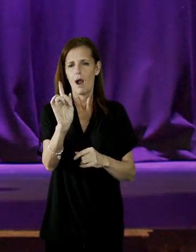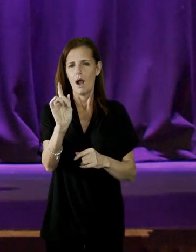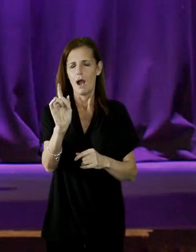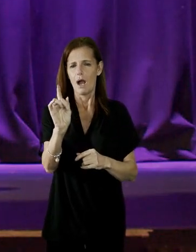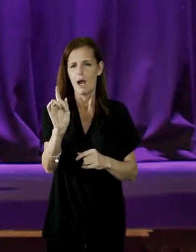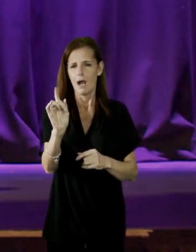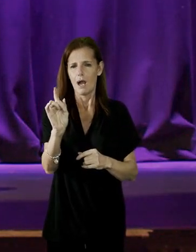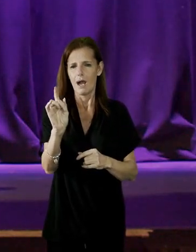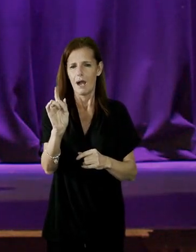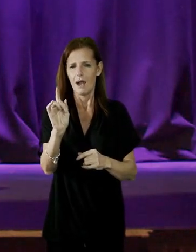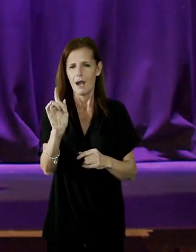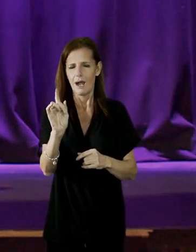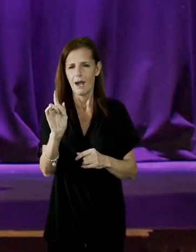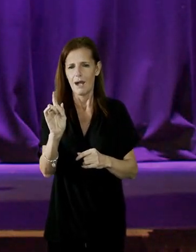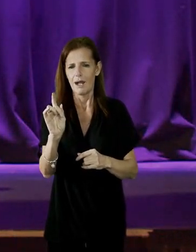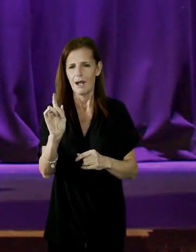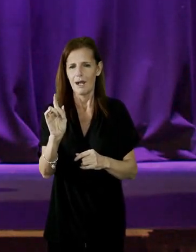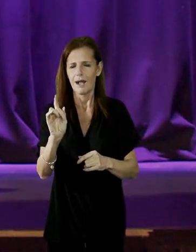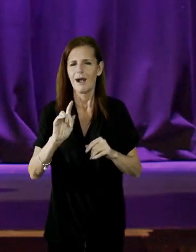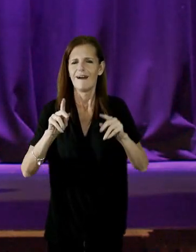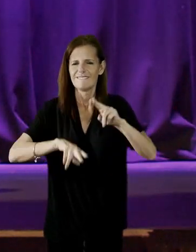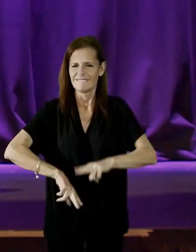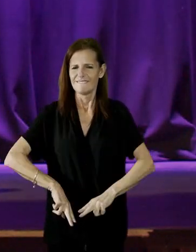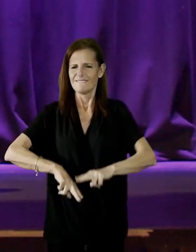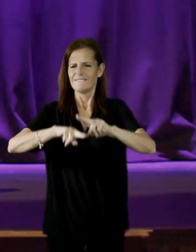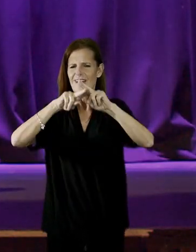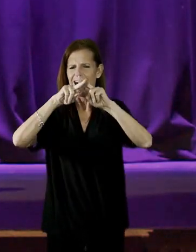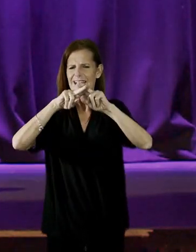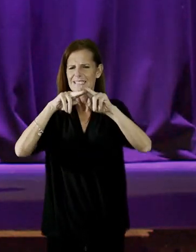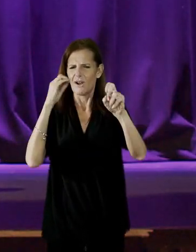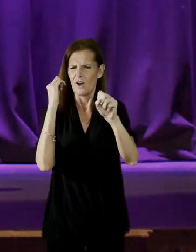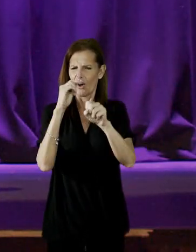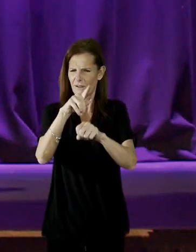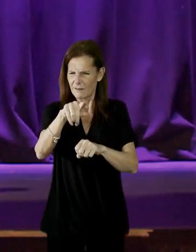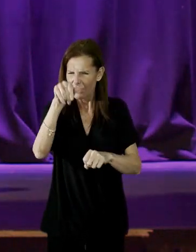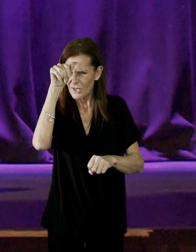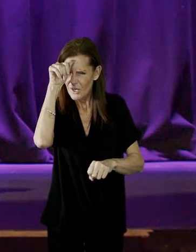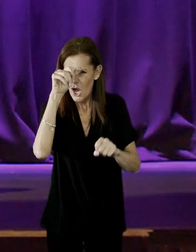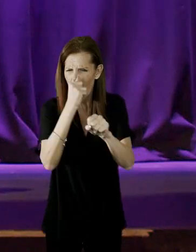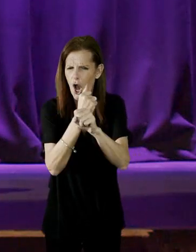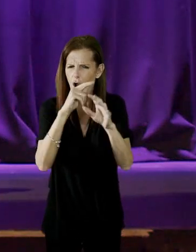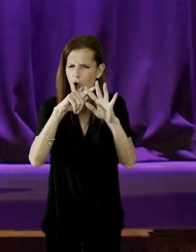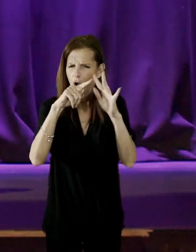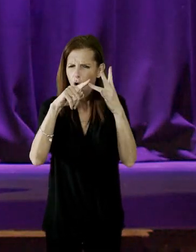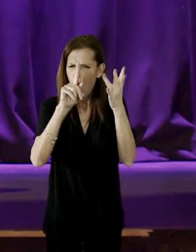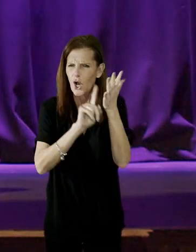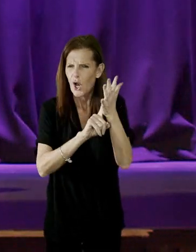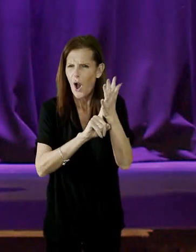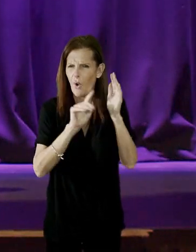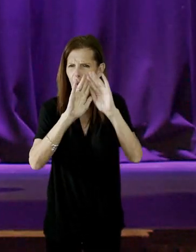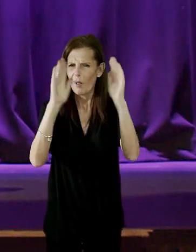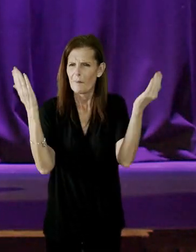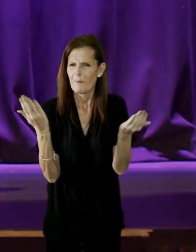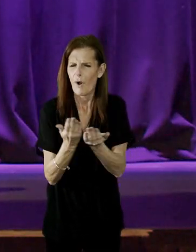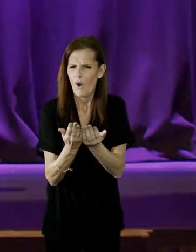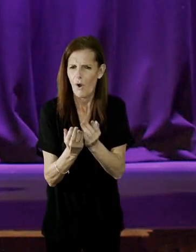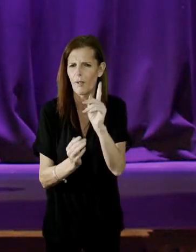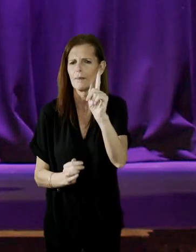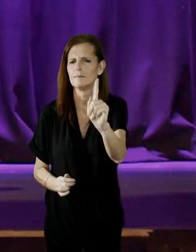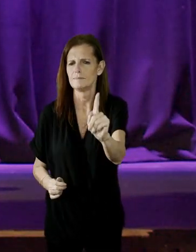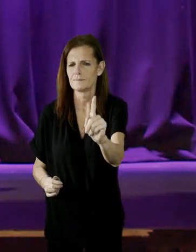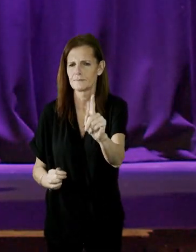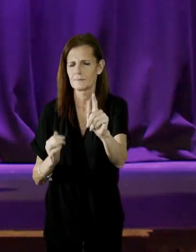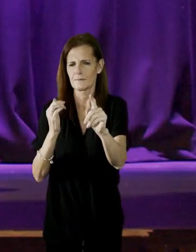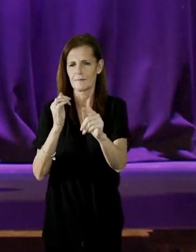Now, I don't know how familiar you are with goalball. If you're not, let me explain. Goalball is the best